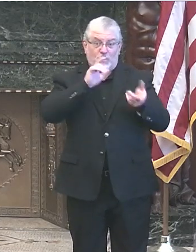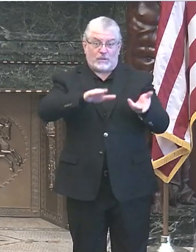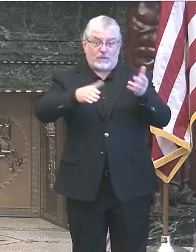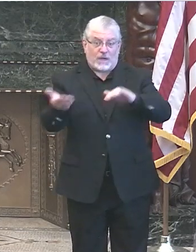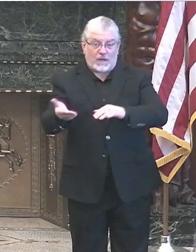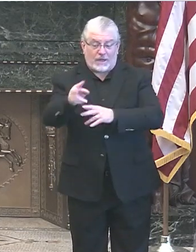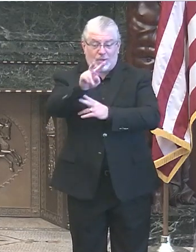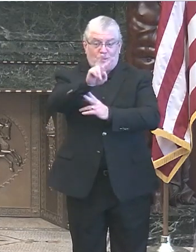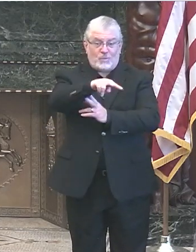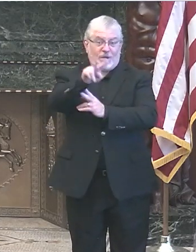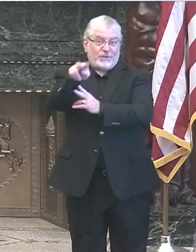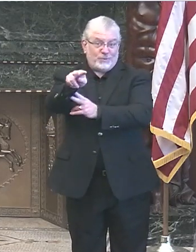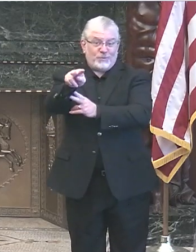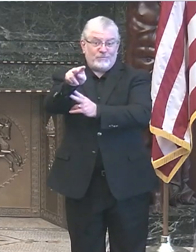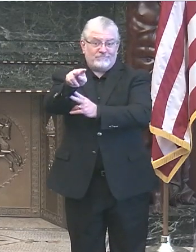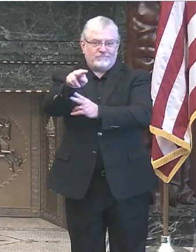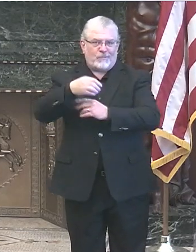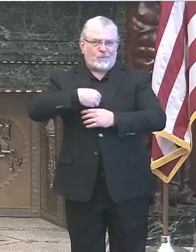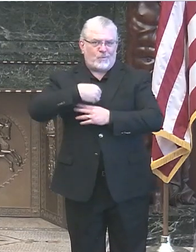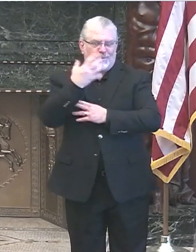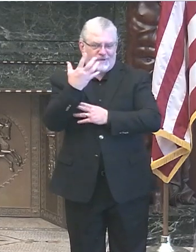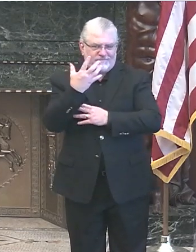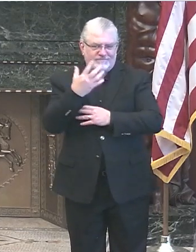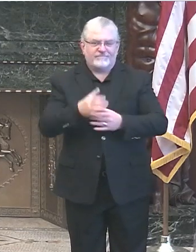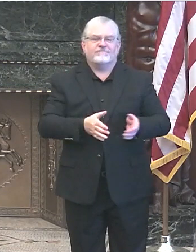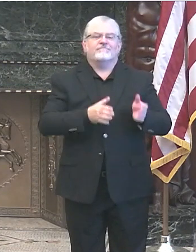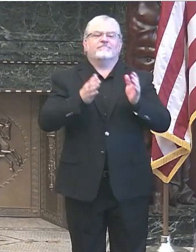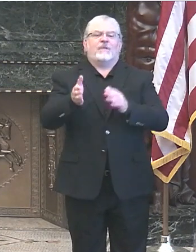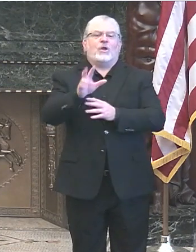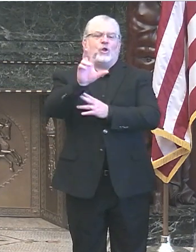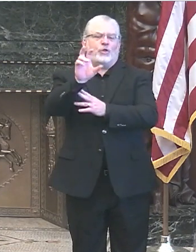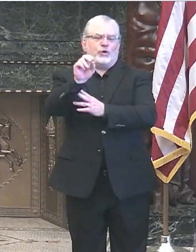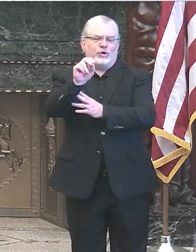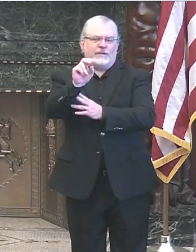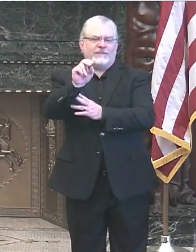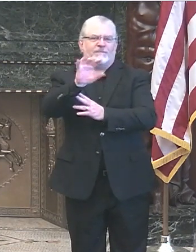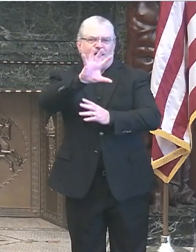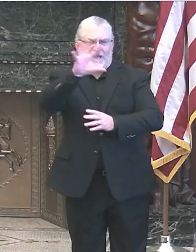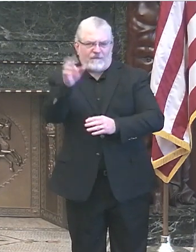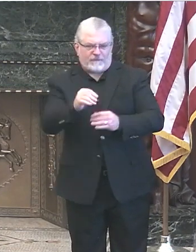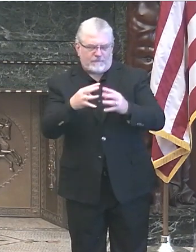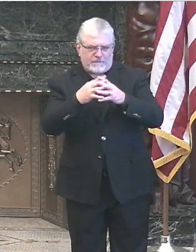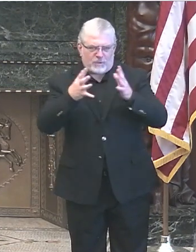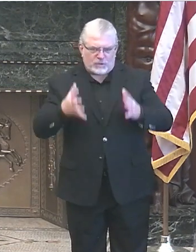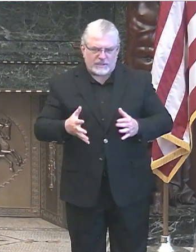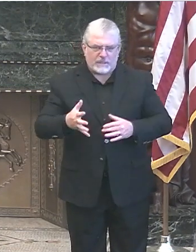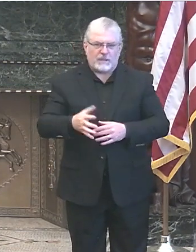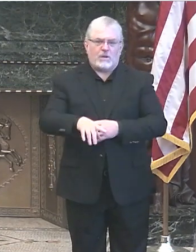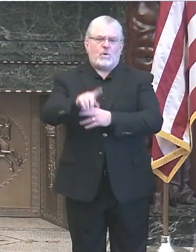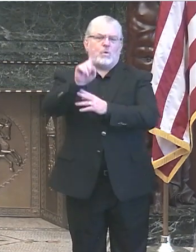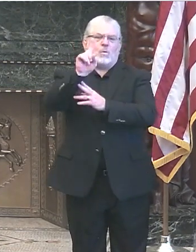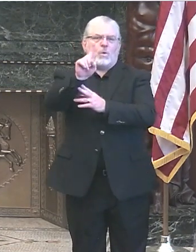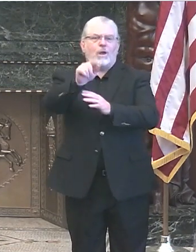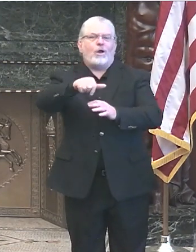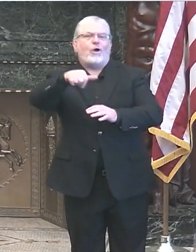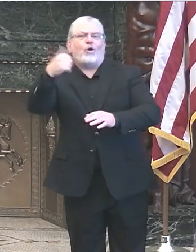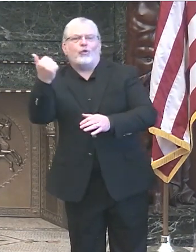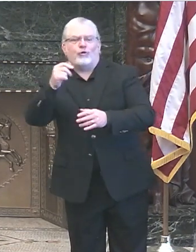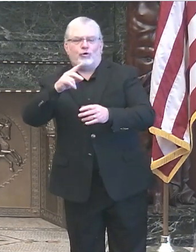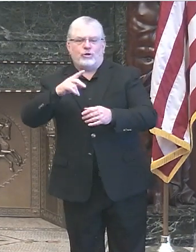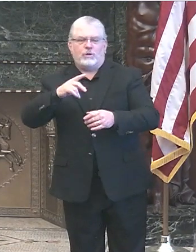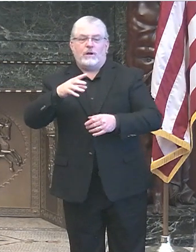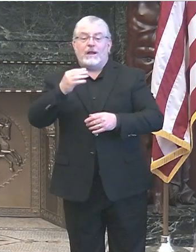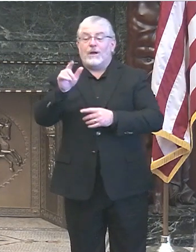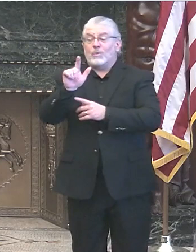28% were white, 30 or 38% were African American, 1 was another race, and 25, the race information was unknown to